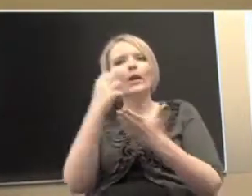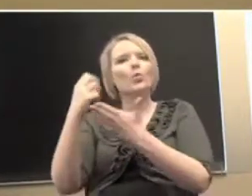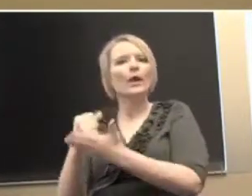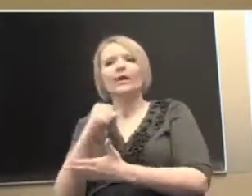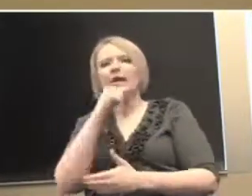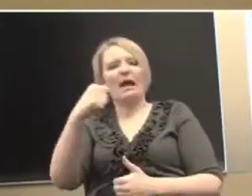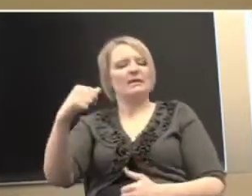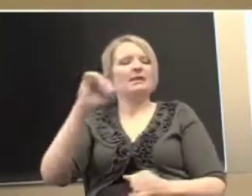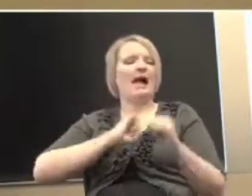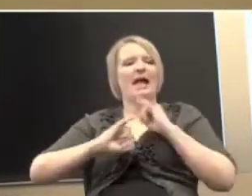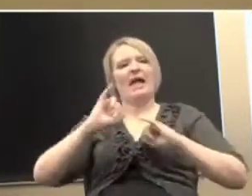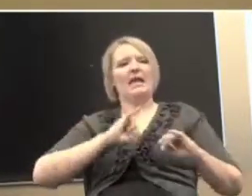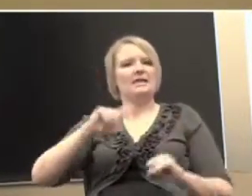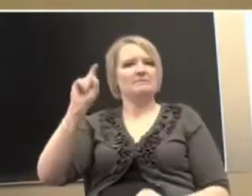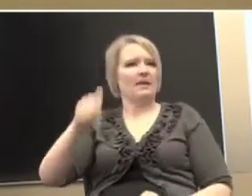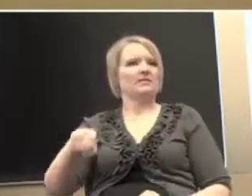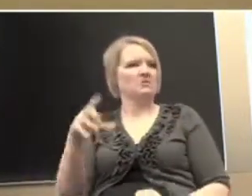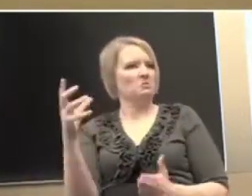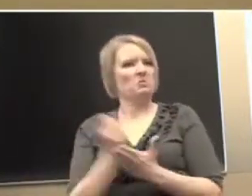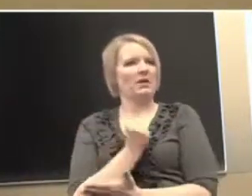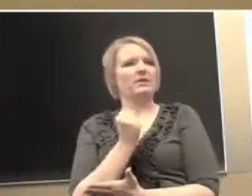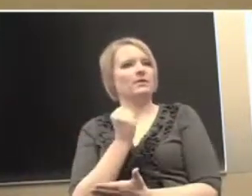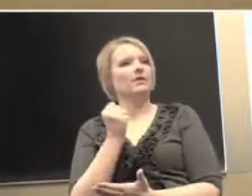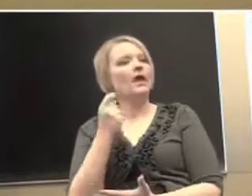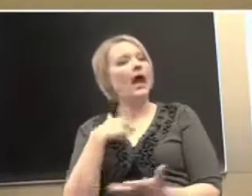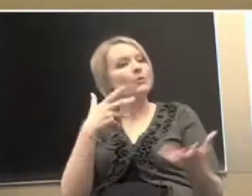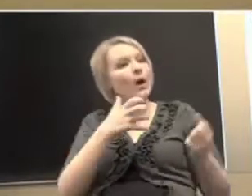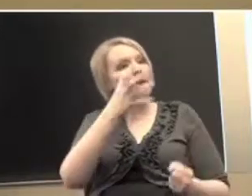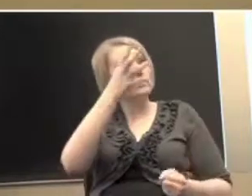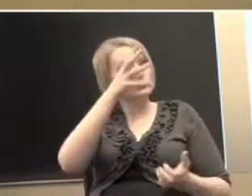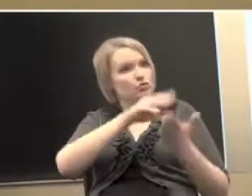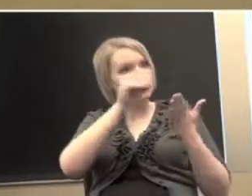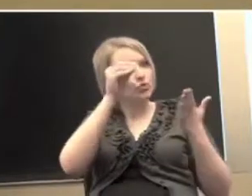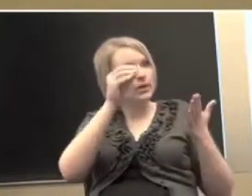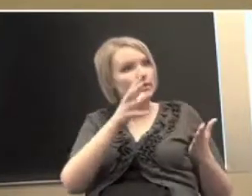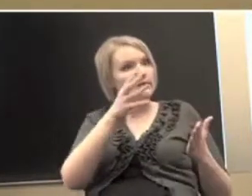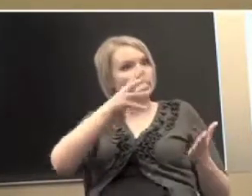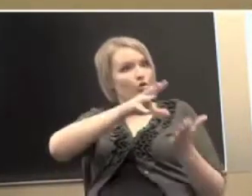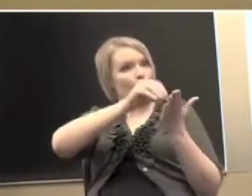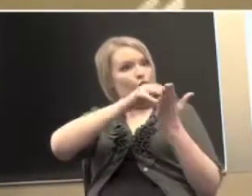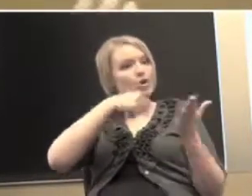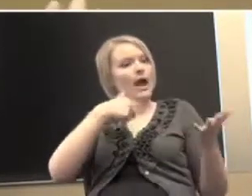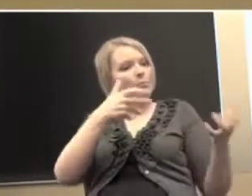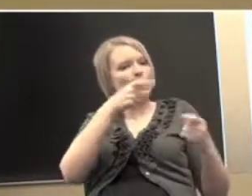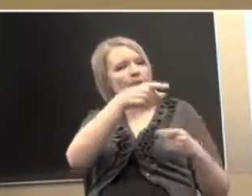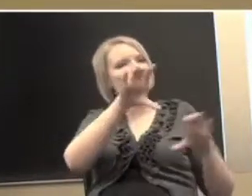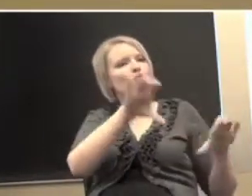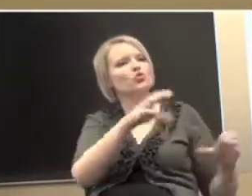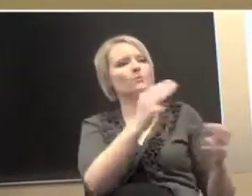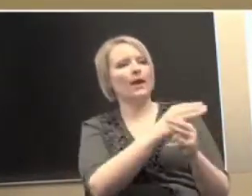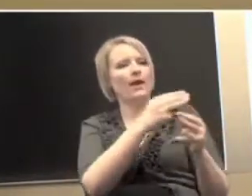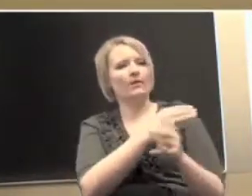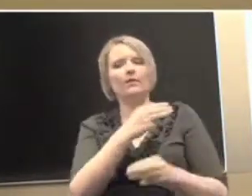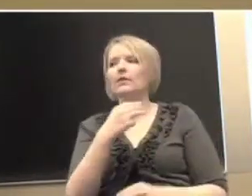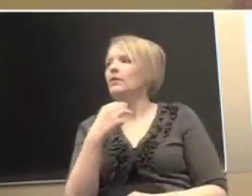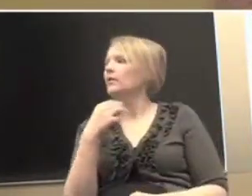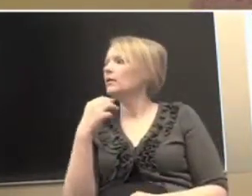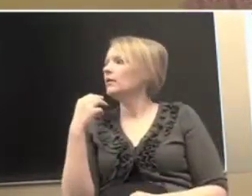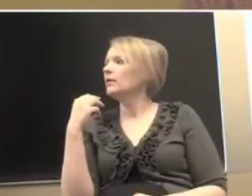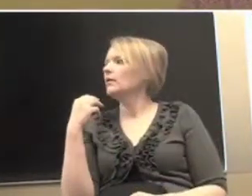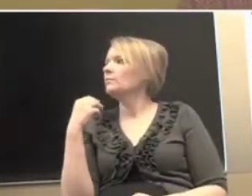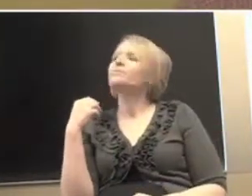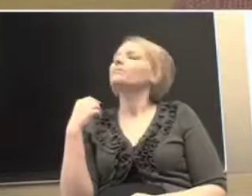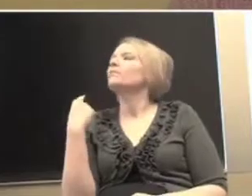to win. I want the student to be competent. I want to have them doing math. when we initially talked about that, because we